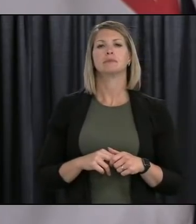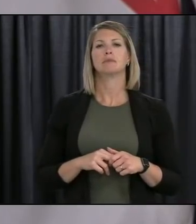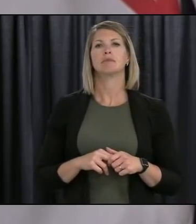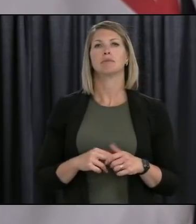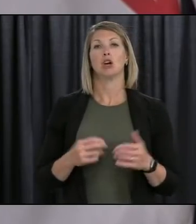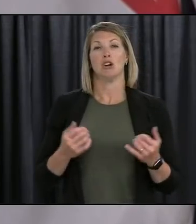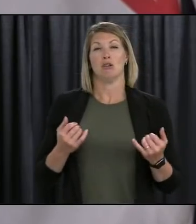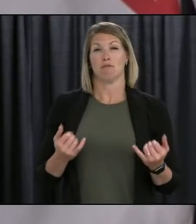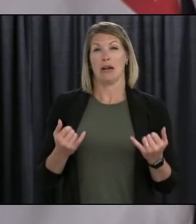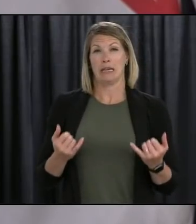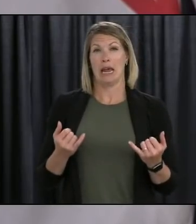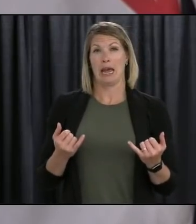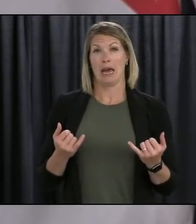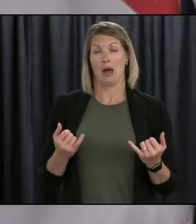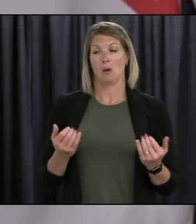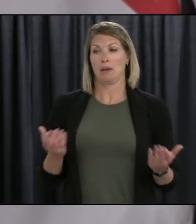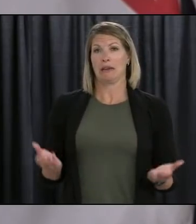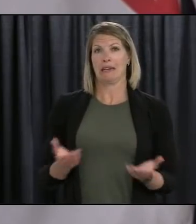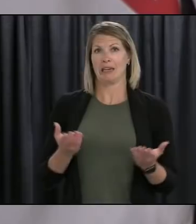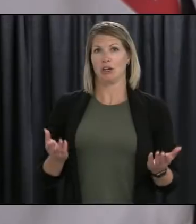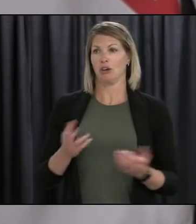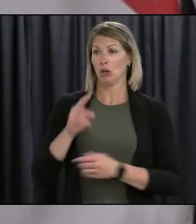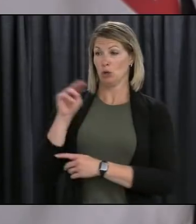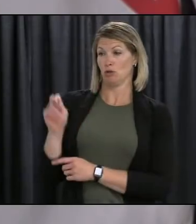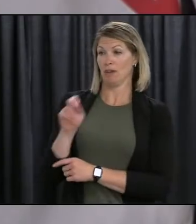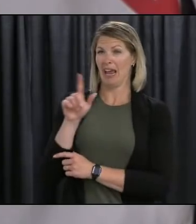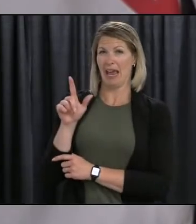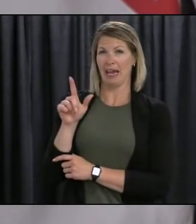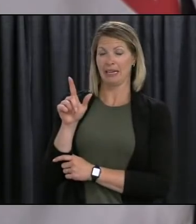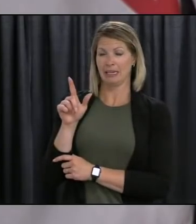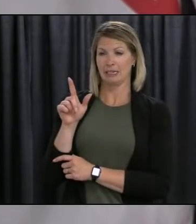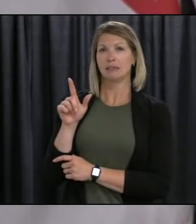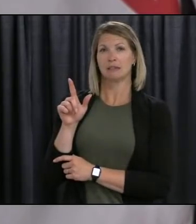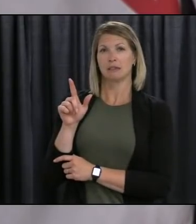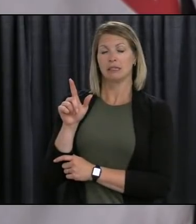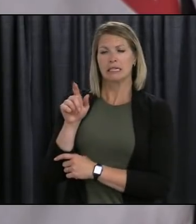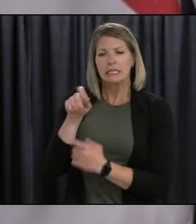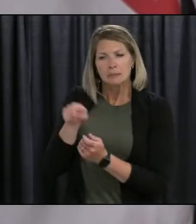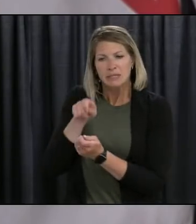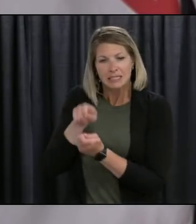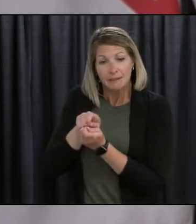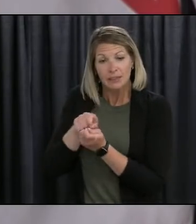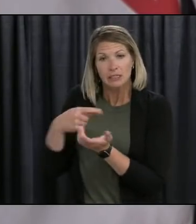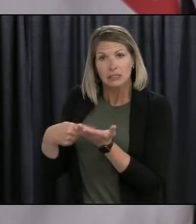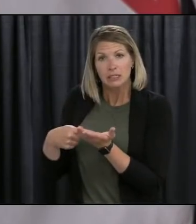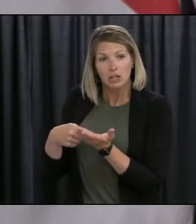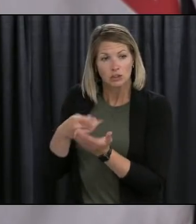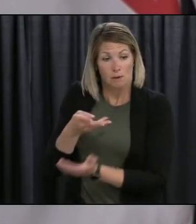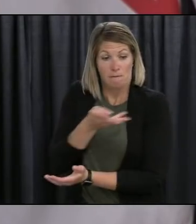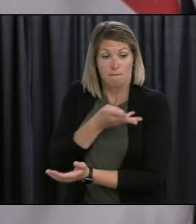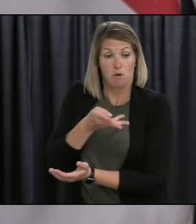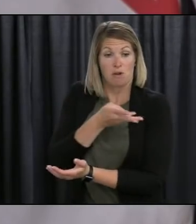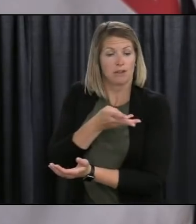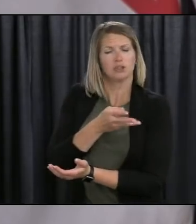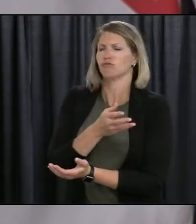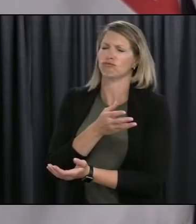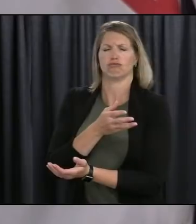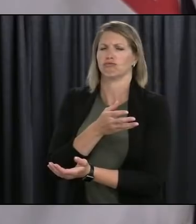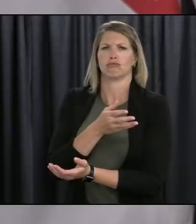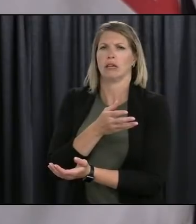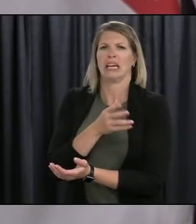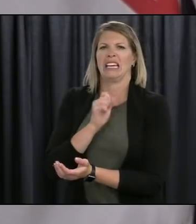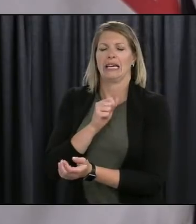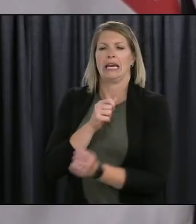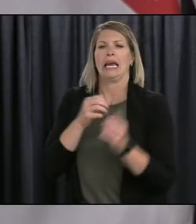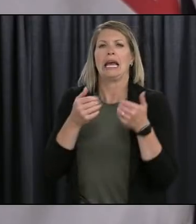rules, regulations that are in each province with regard to mass gatherings and things like that, that's not something that we discuss. That has been, those have